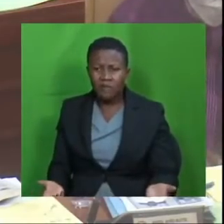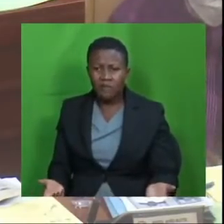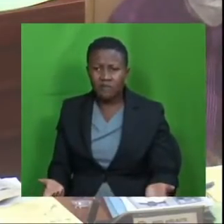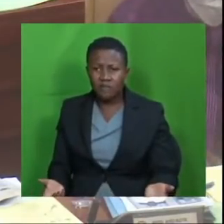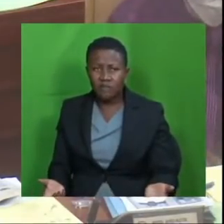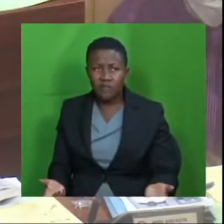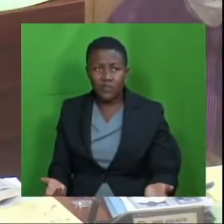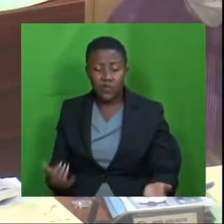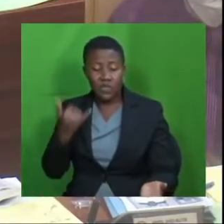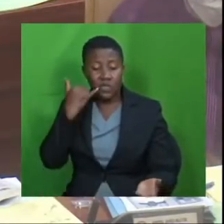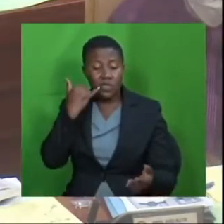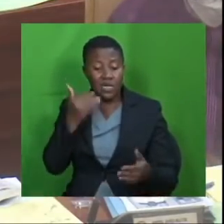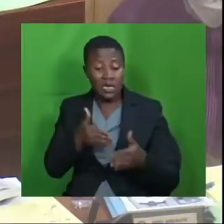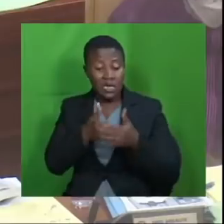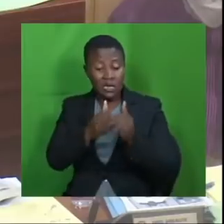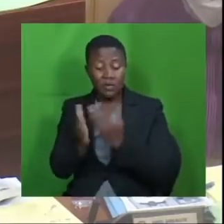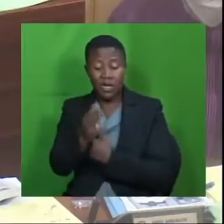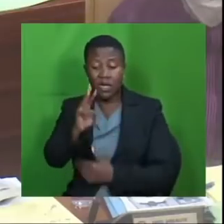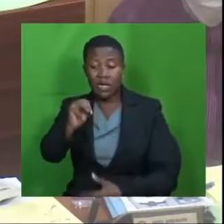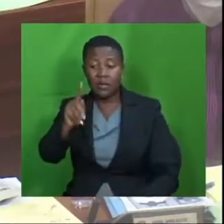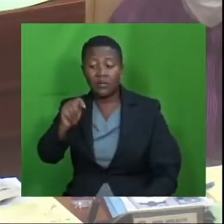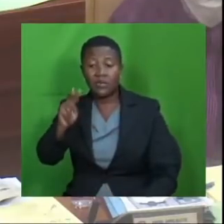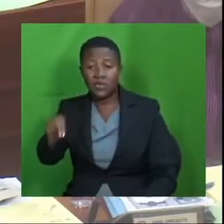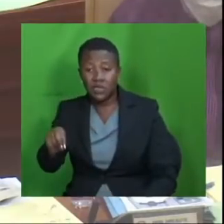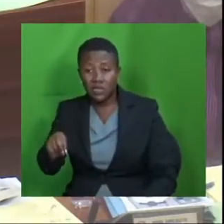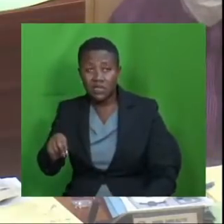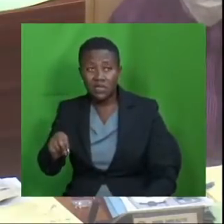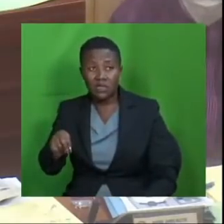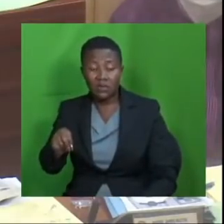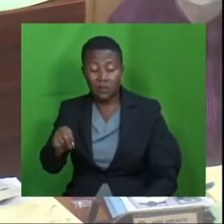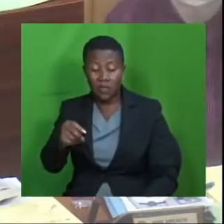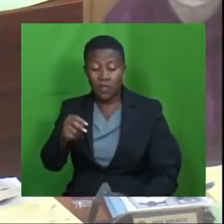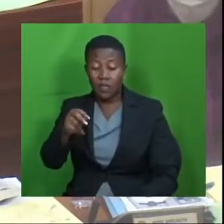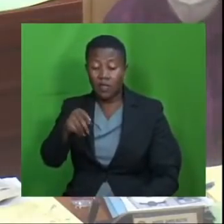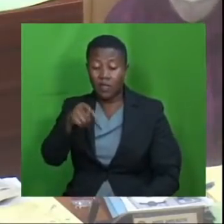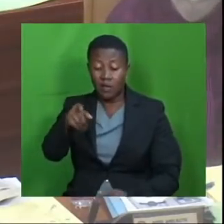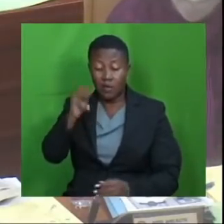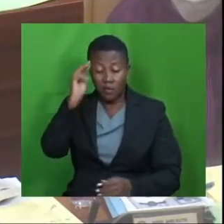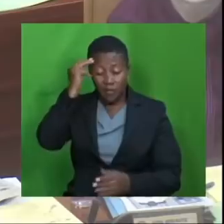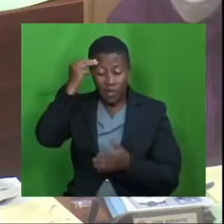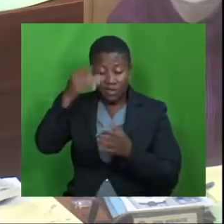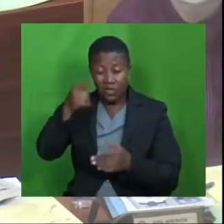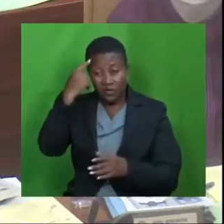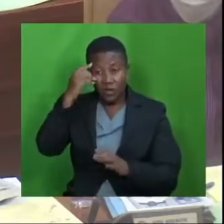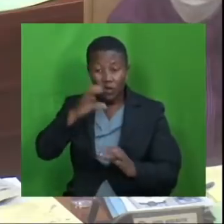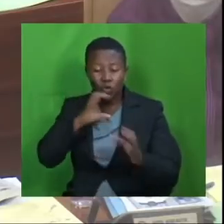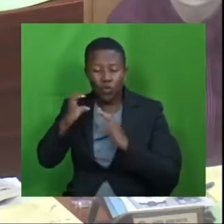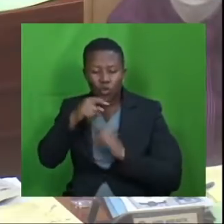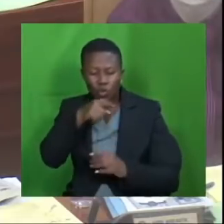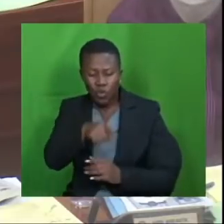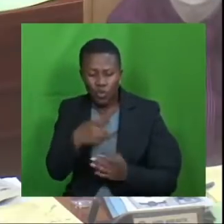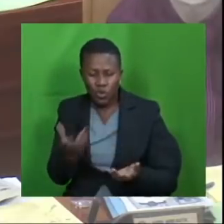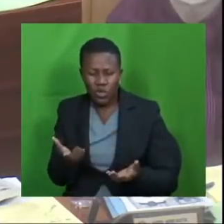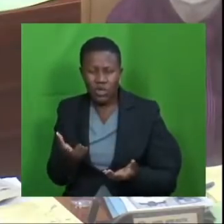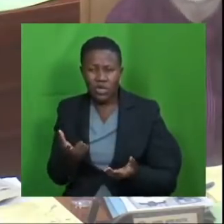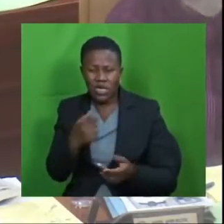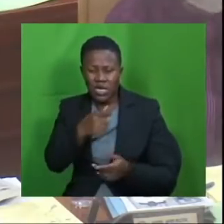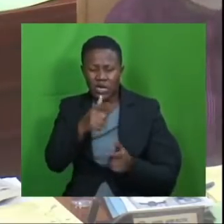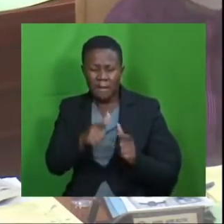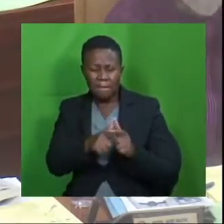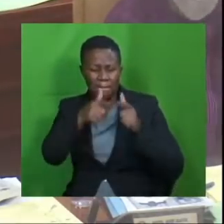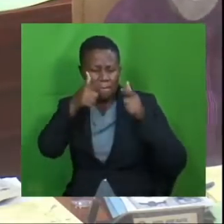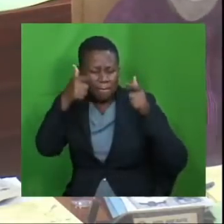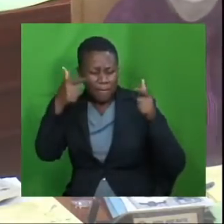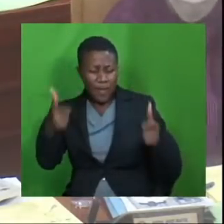telcos led by MTN, in the words of the Minister for Communication, which has become a significant market shareholder, is